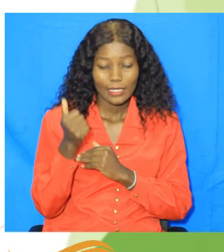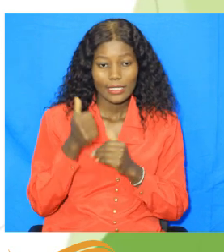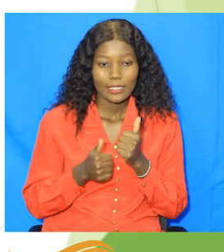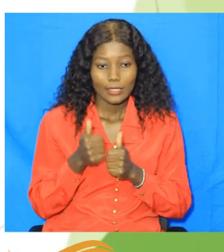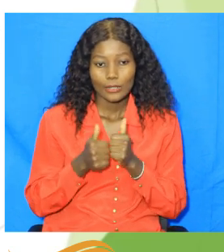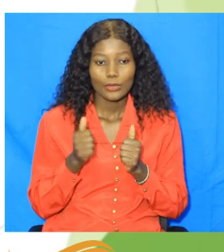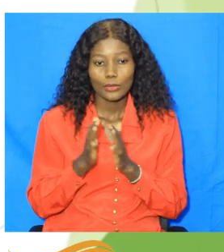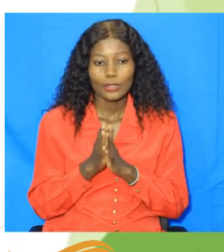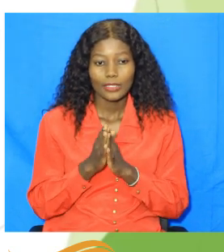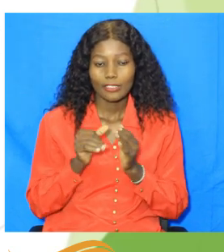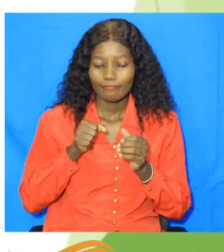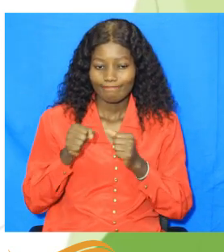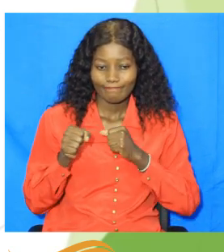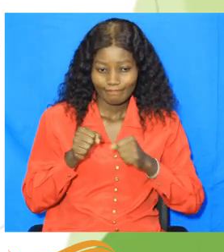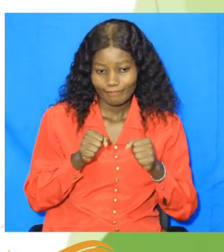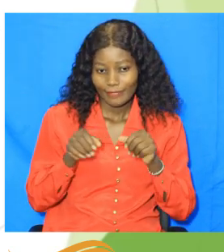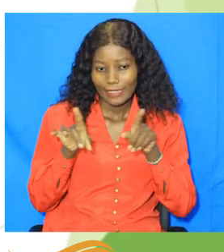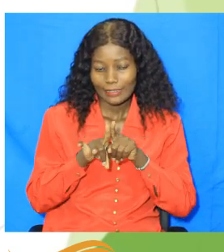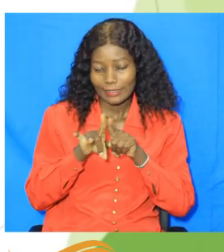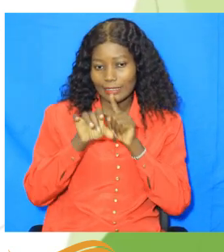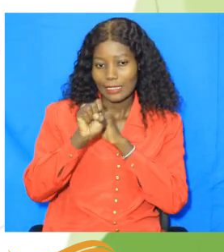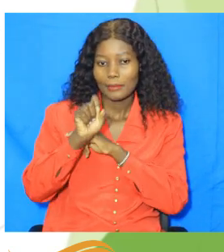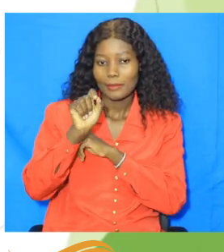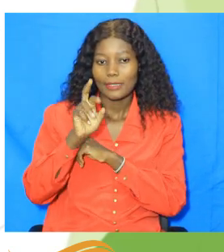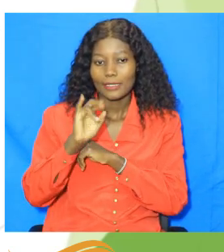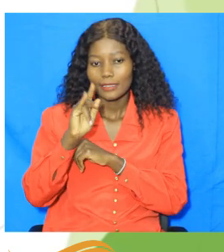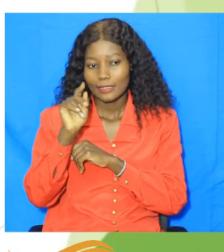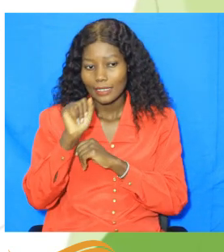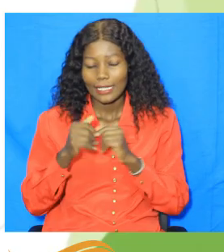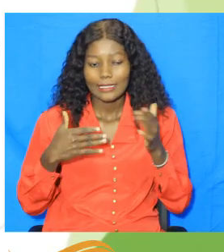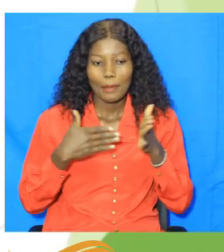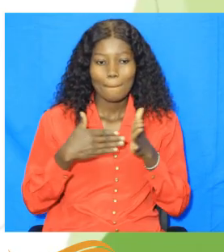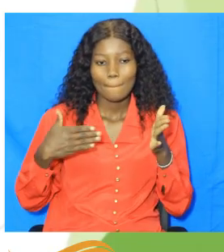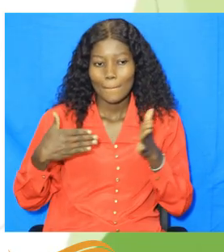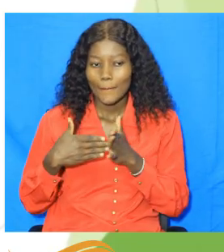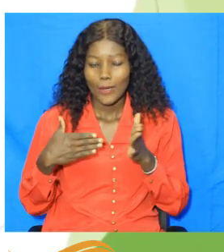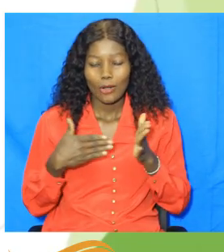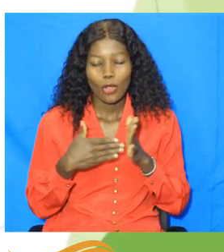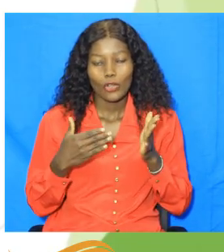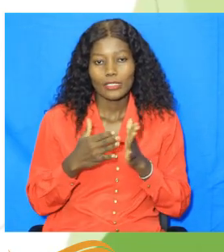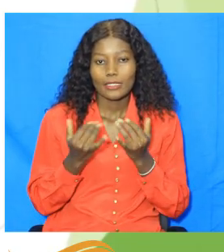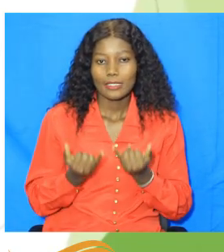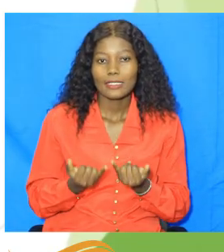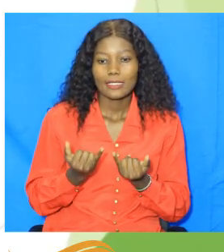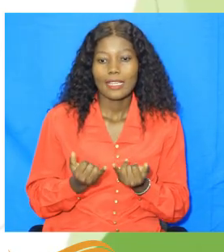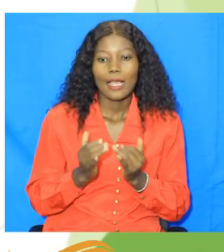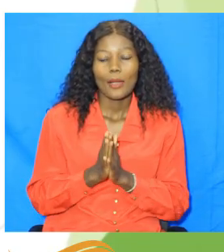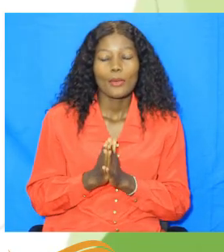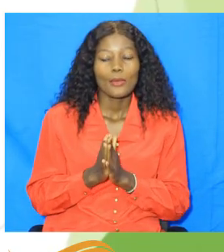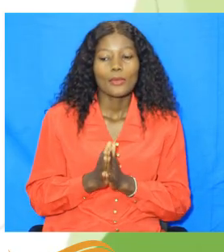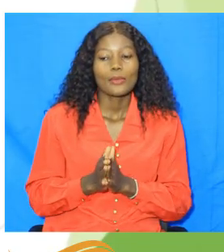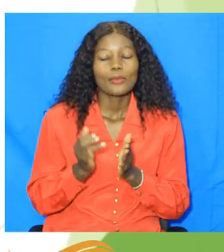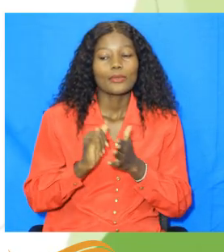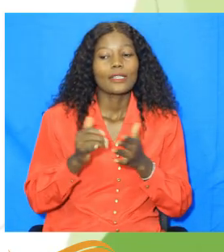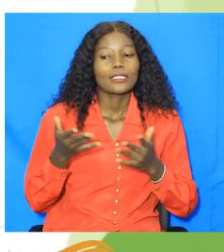the punches, strikes, blocks, and the kicks. So in Kihon is whereby you'll